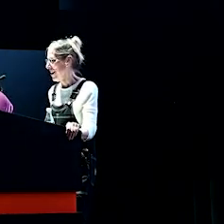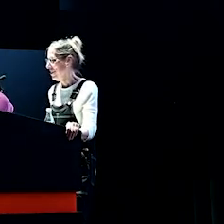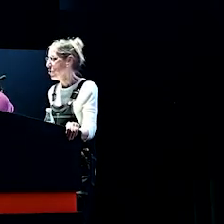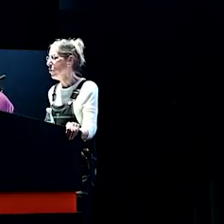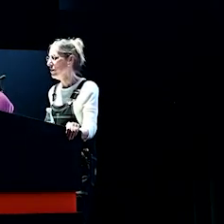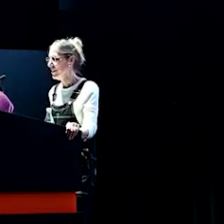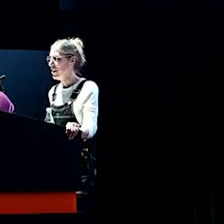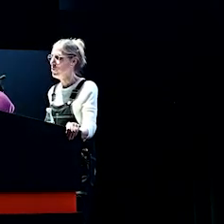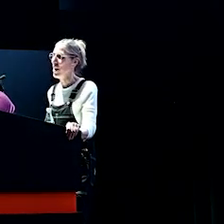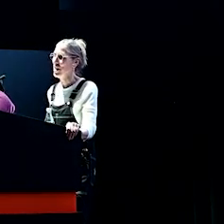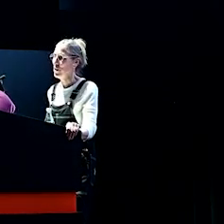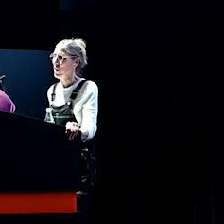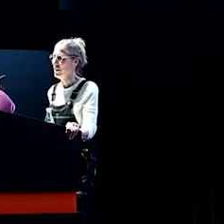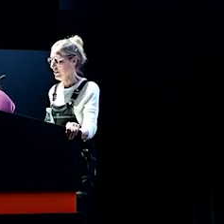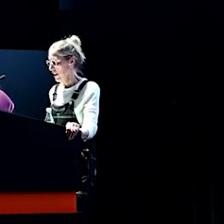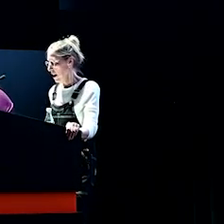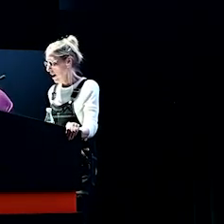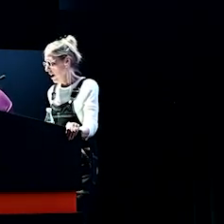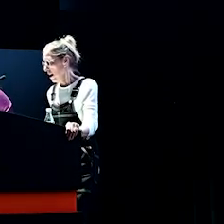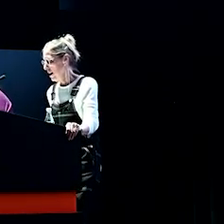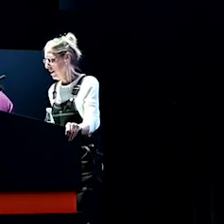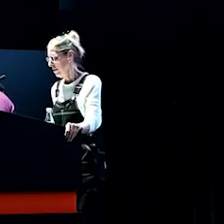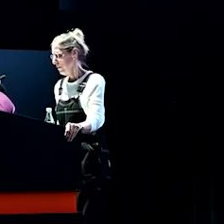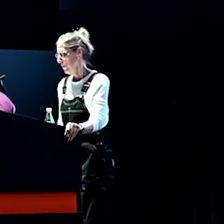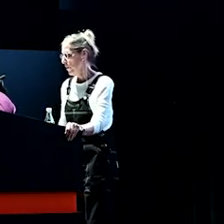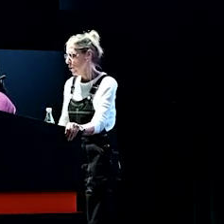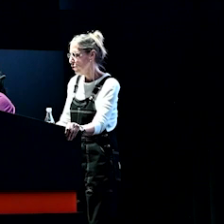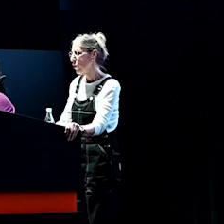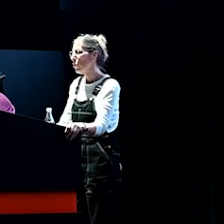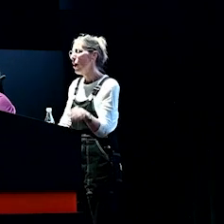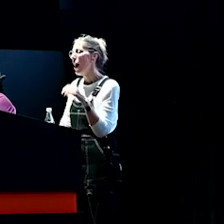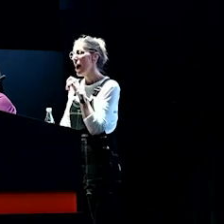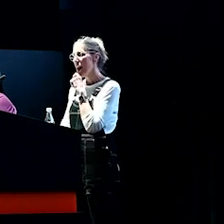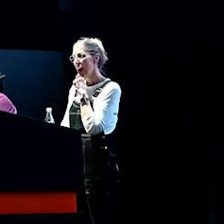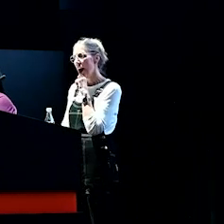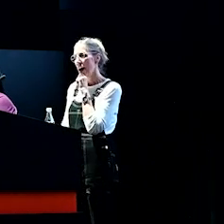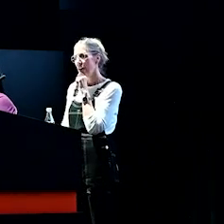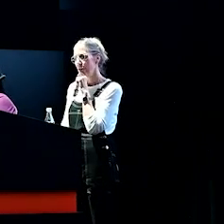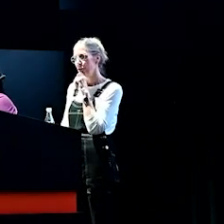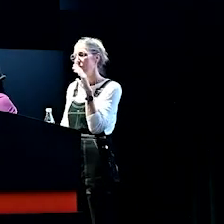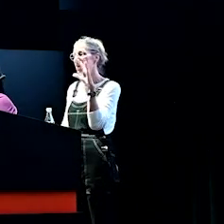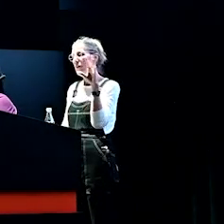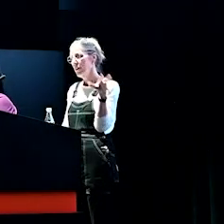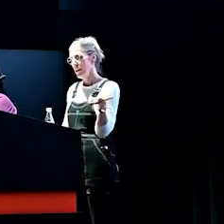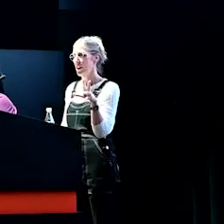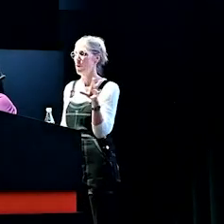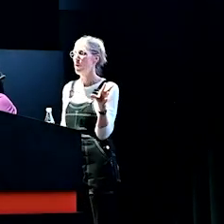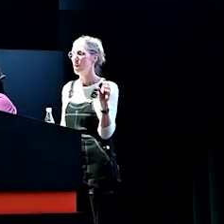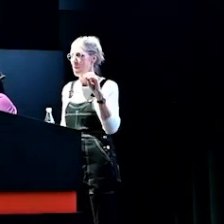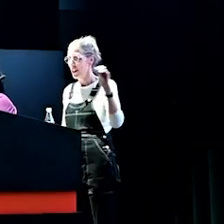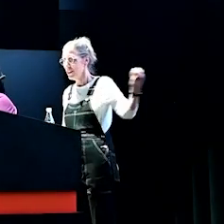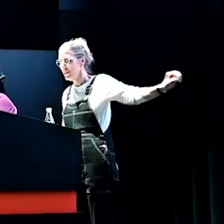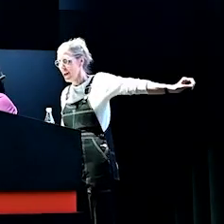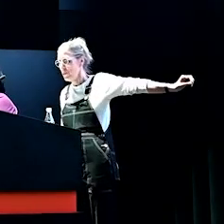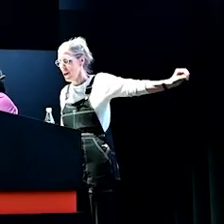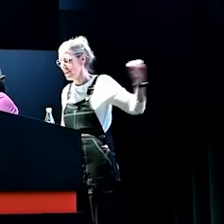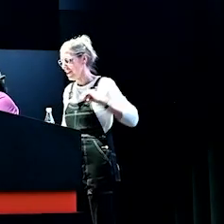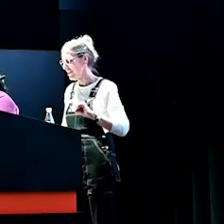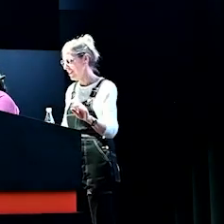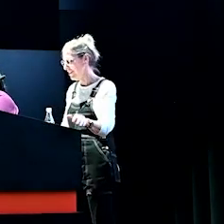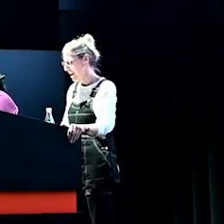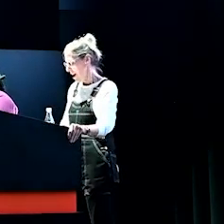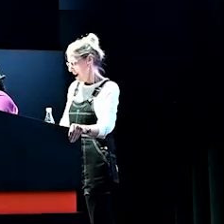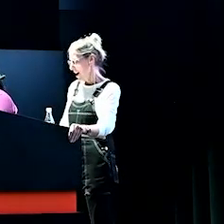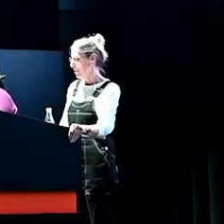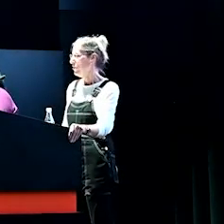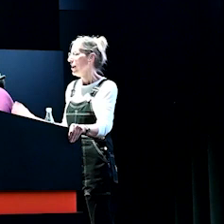thinking about, noticing what I notice. So I have, one of my little side